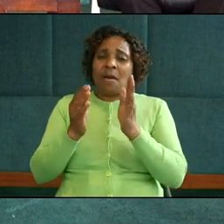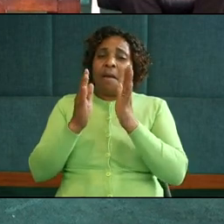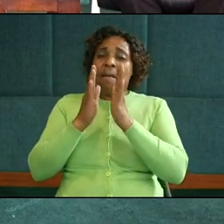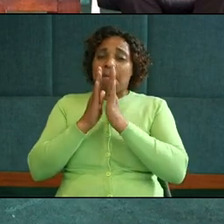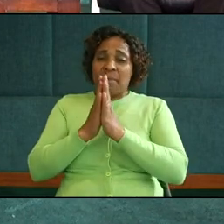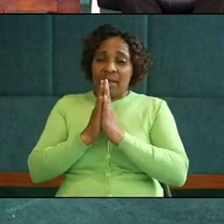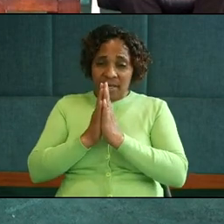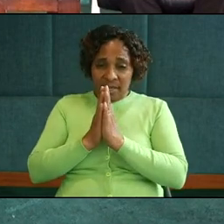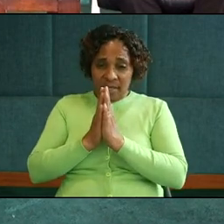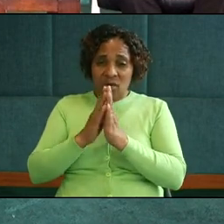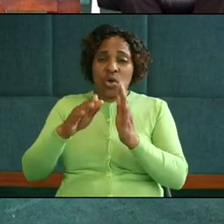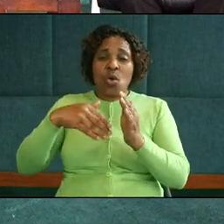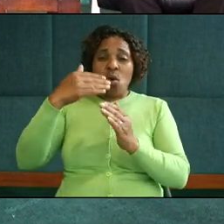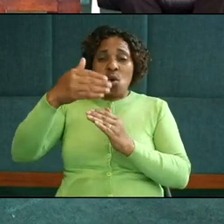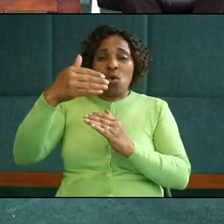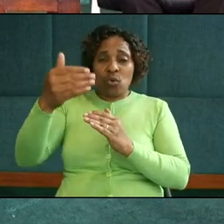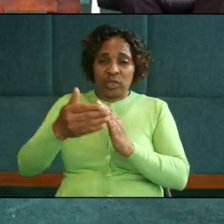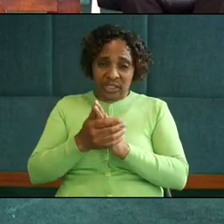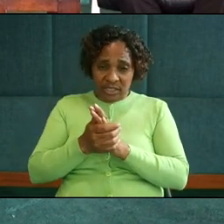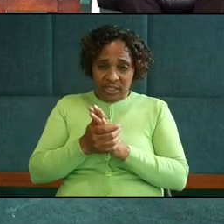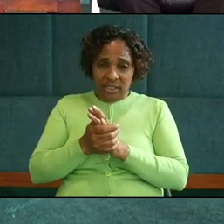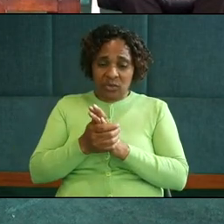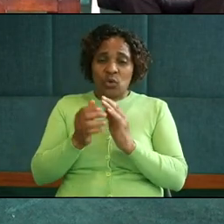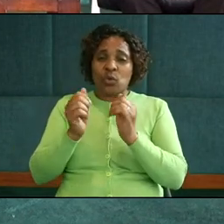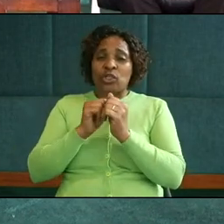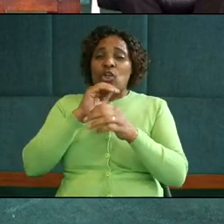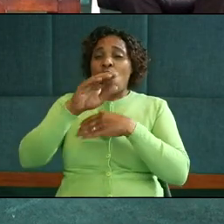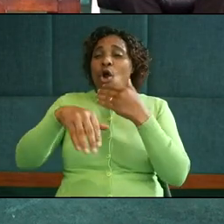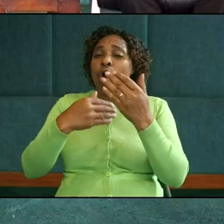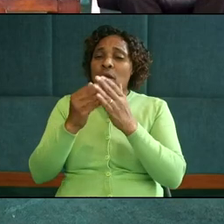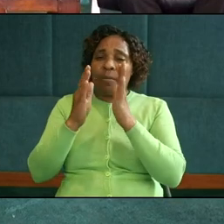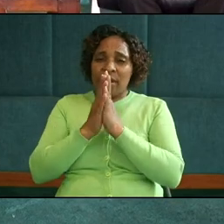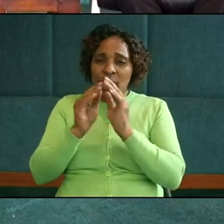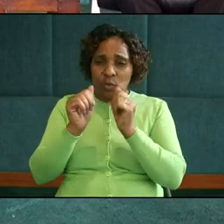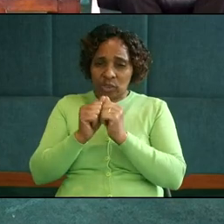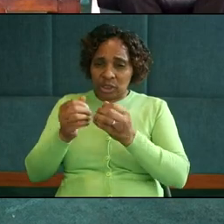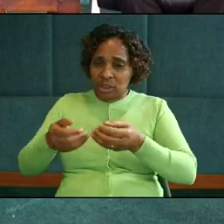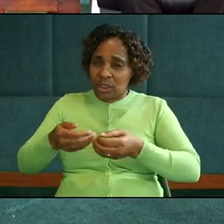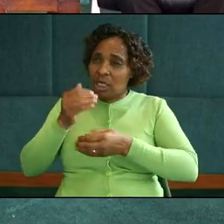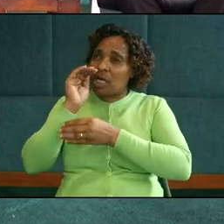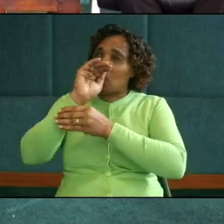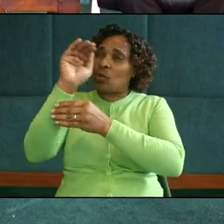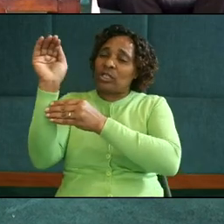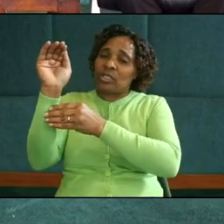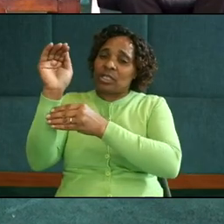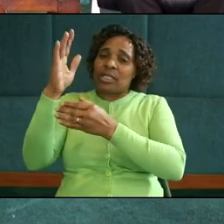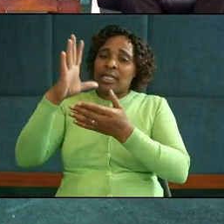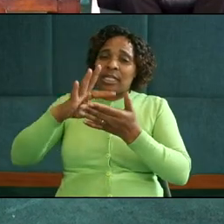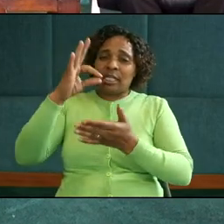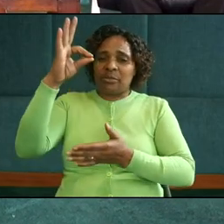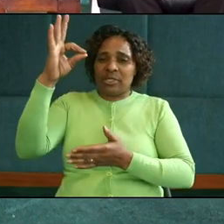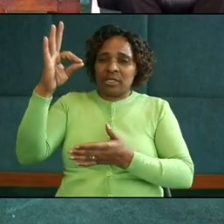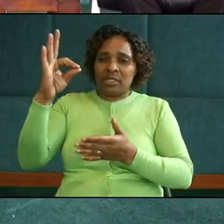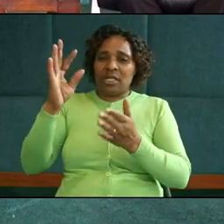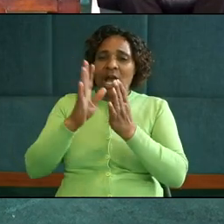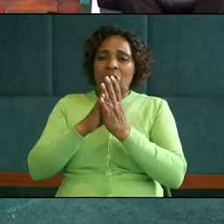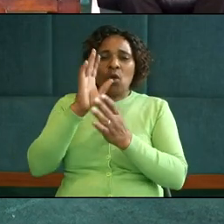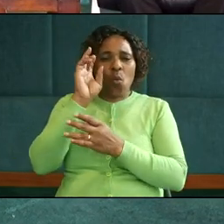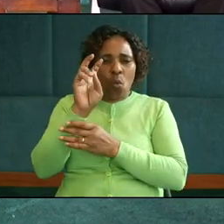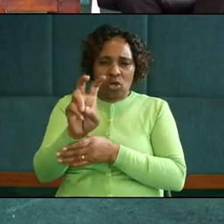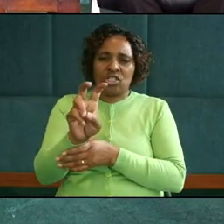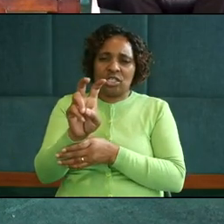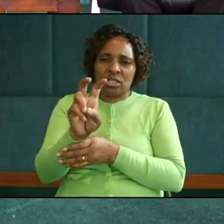praying mm-hmm. always with all prayer and supplication in the Spirit, and watching